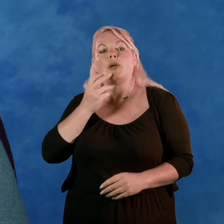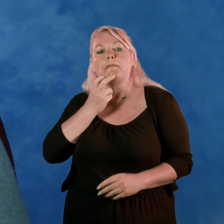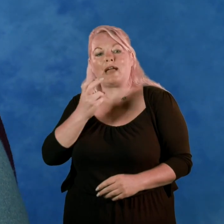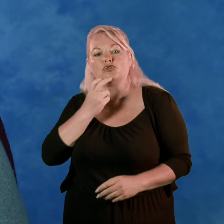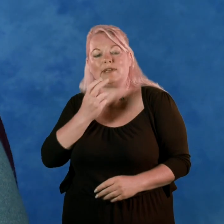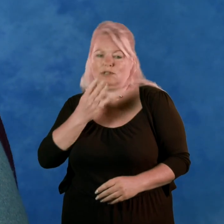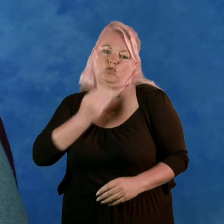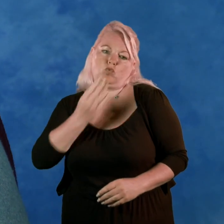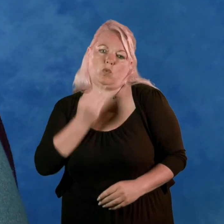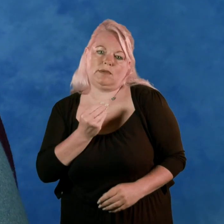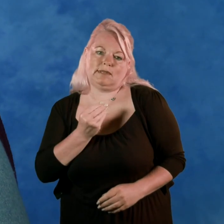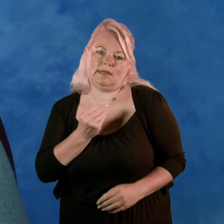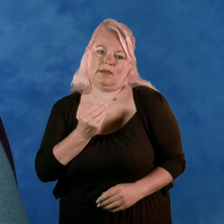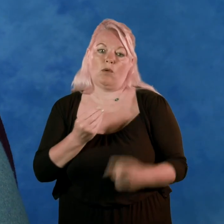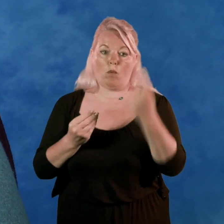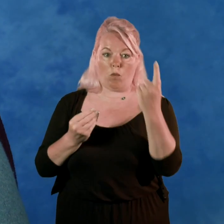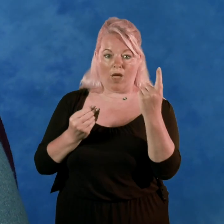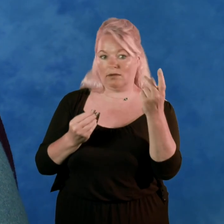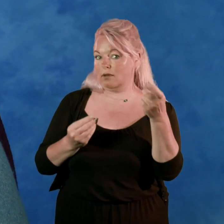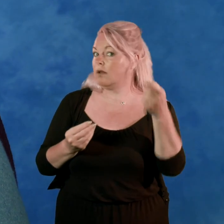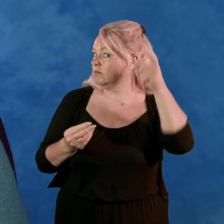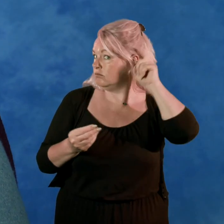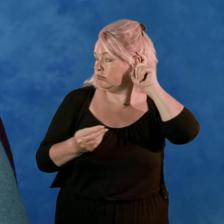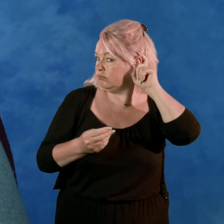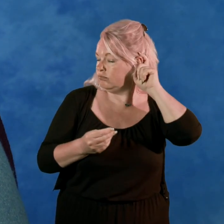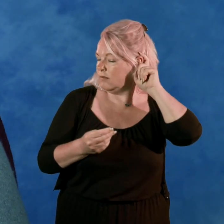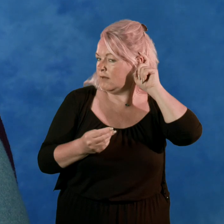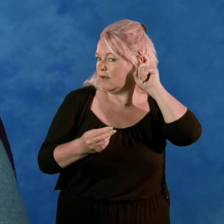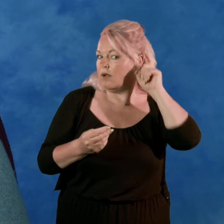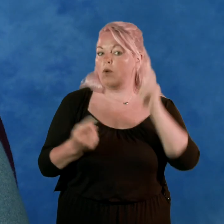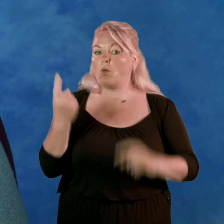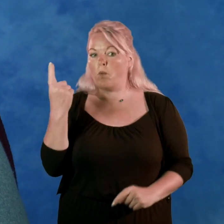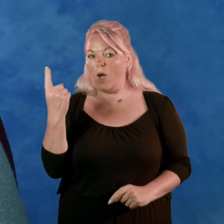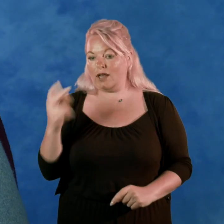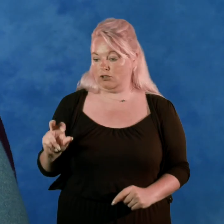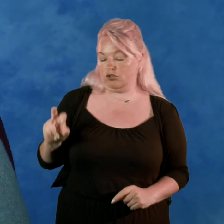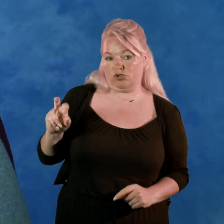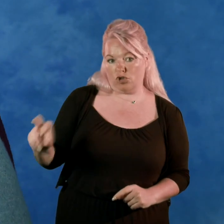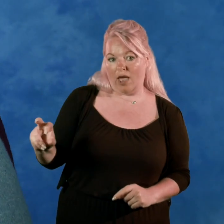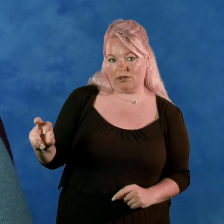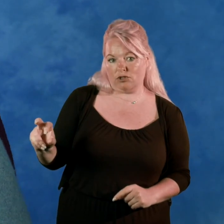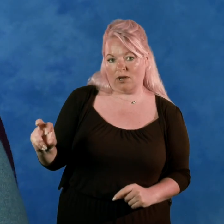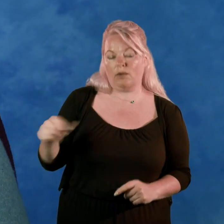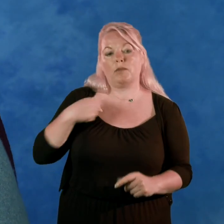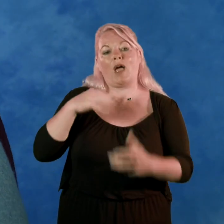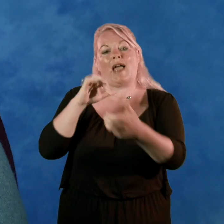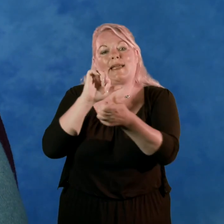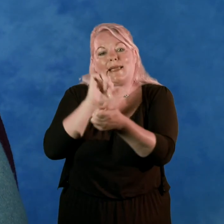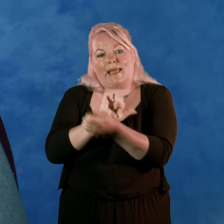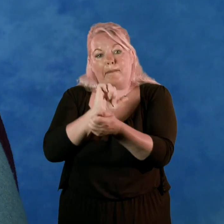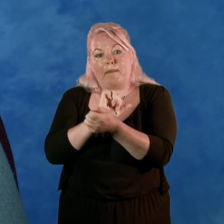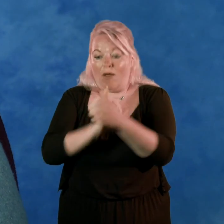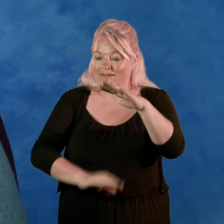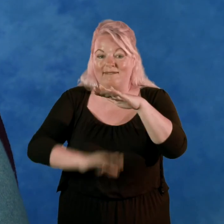batteries. I have 1 battery in, 1 on charge, and 1 which is